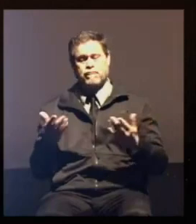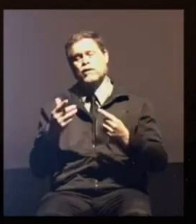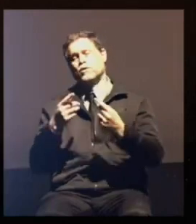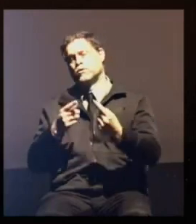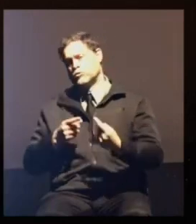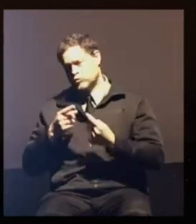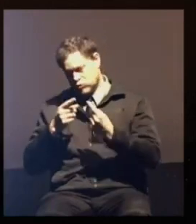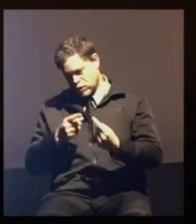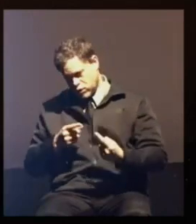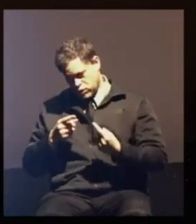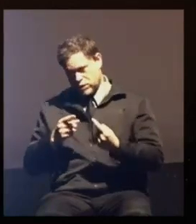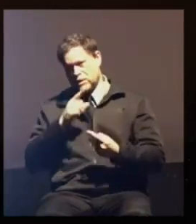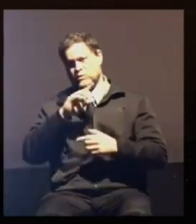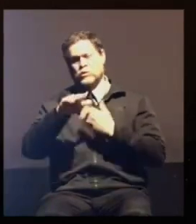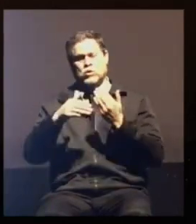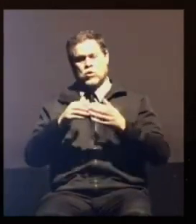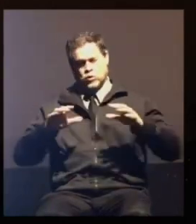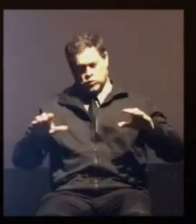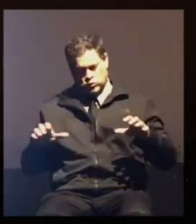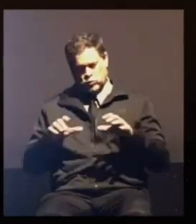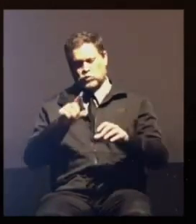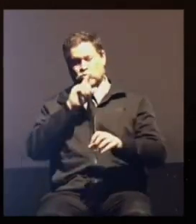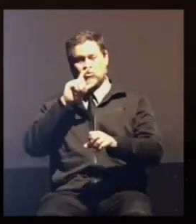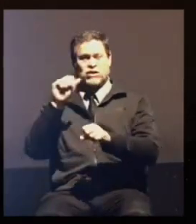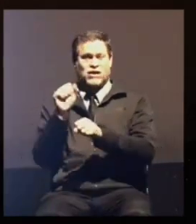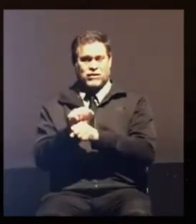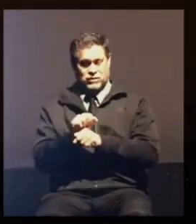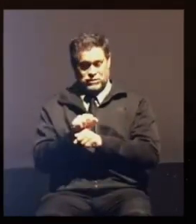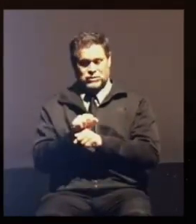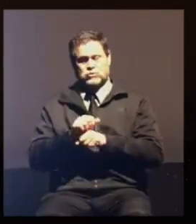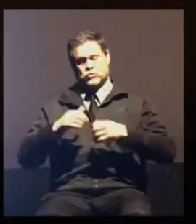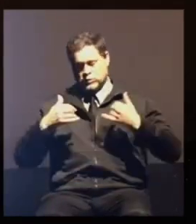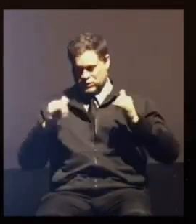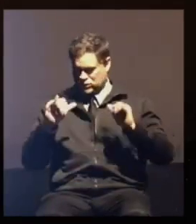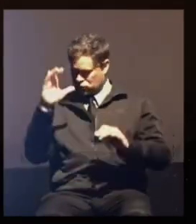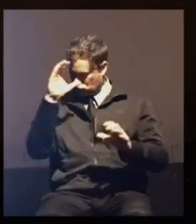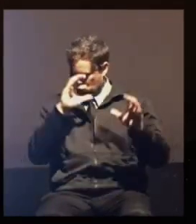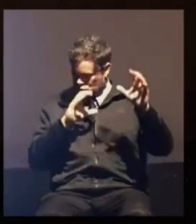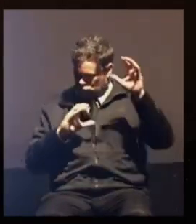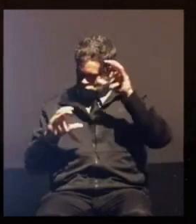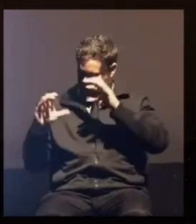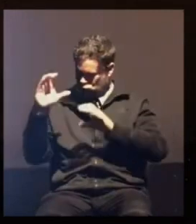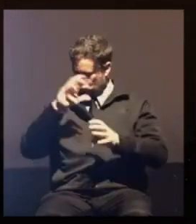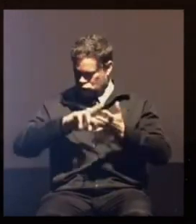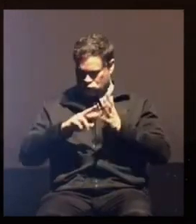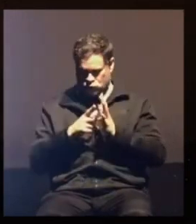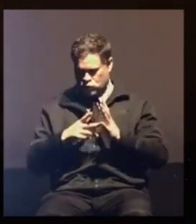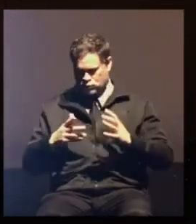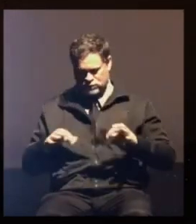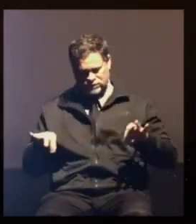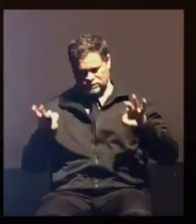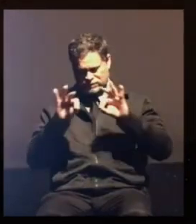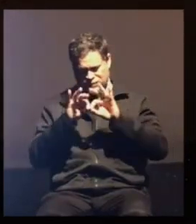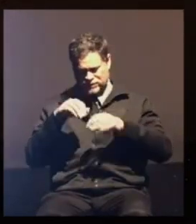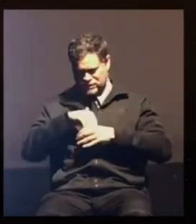Struggle as we all do with this reality, we still search for purpose and meaning in our lives.